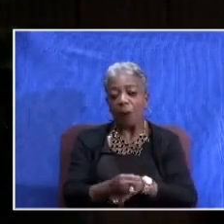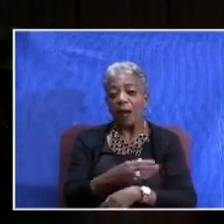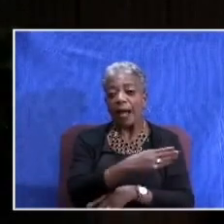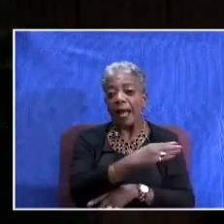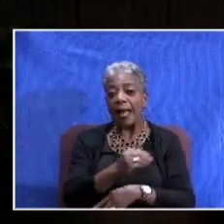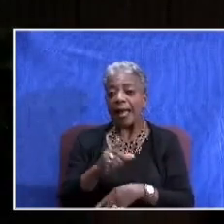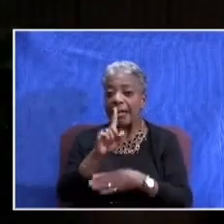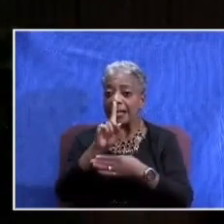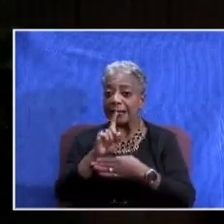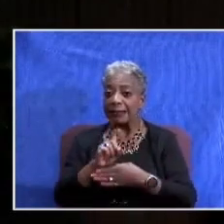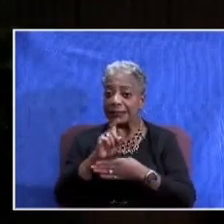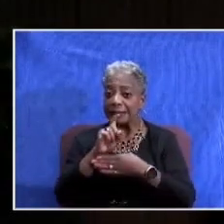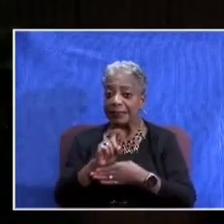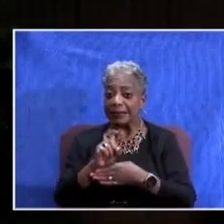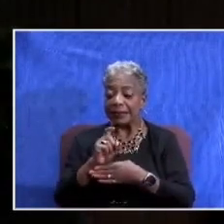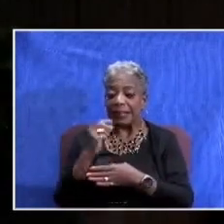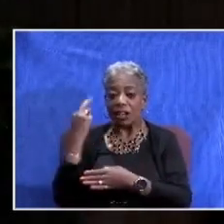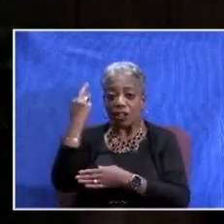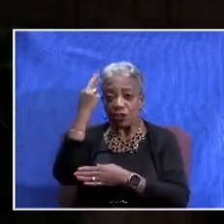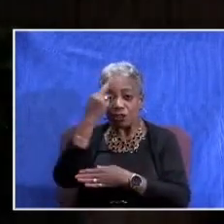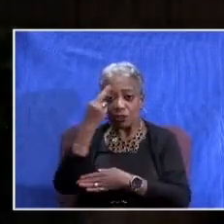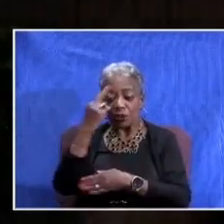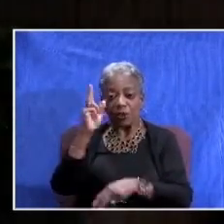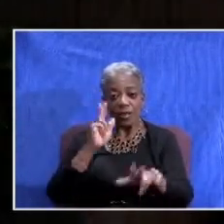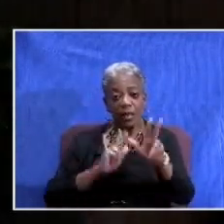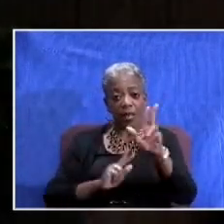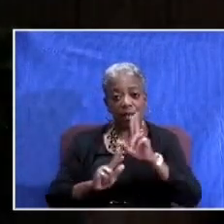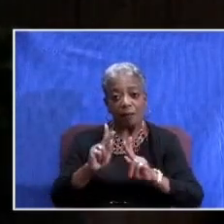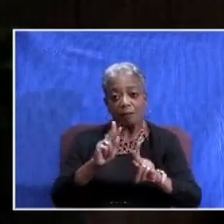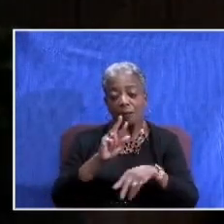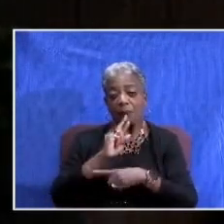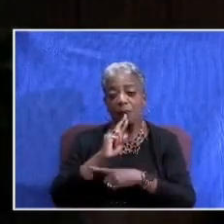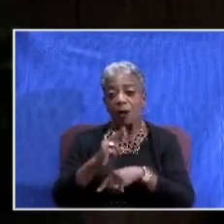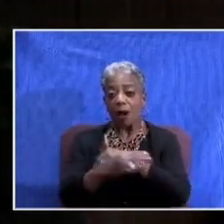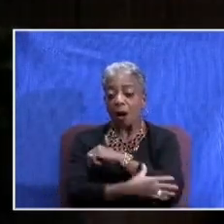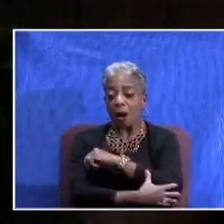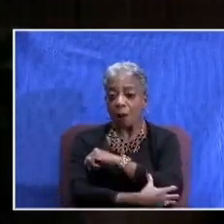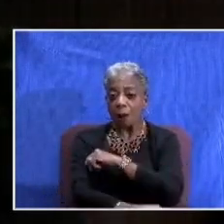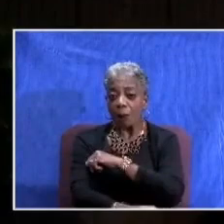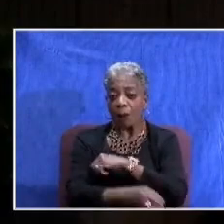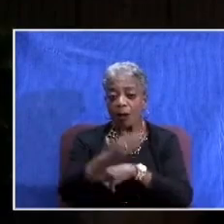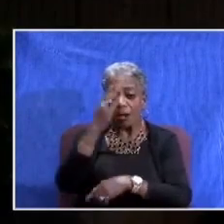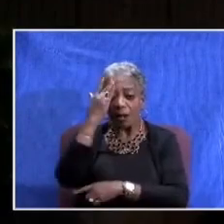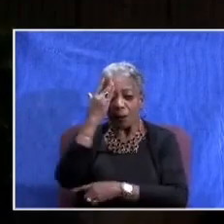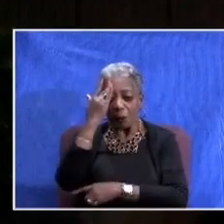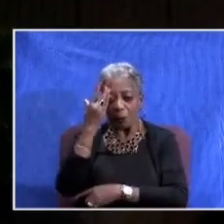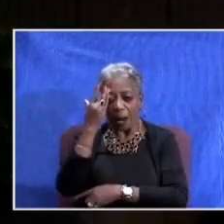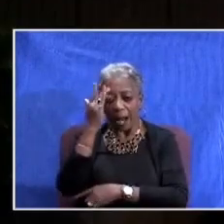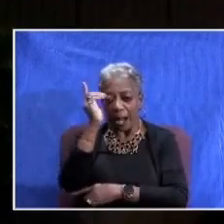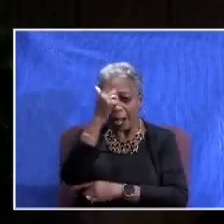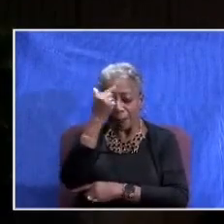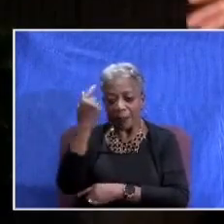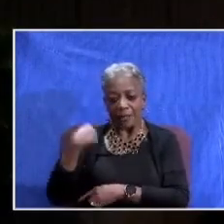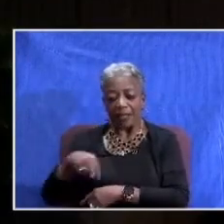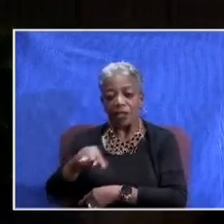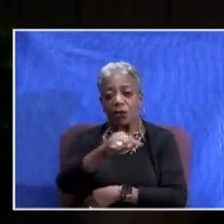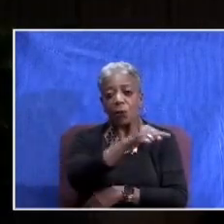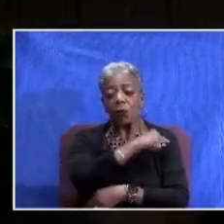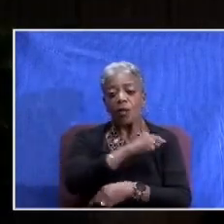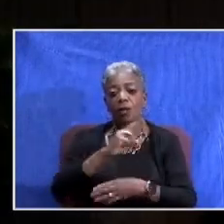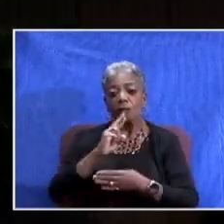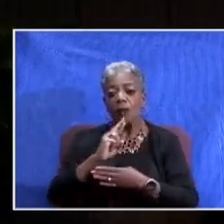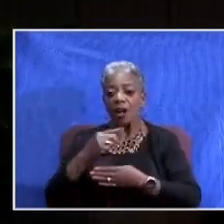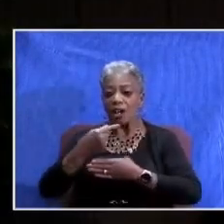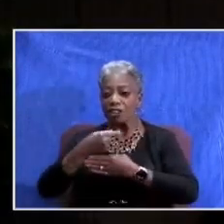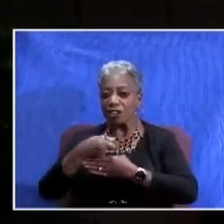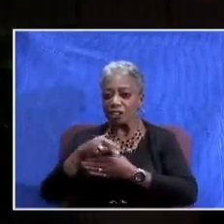are poor is because we're tight-fisted. We are greedy. We hoard. We don't pass the blessings. We